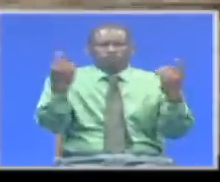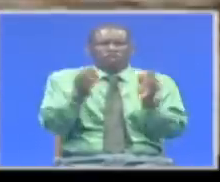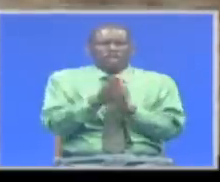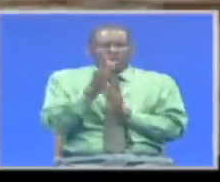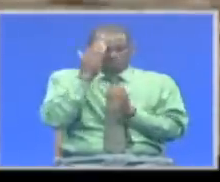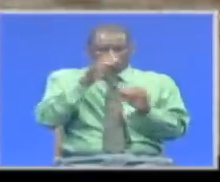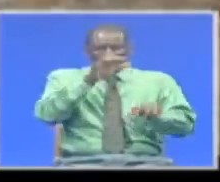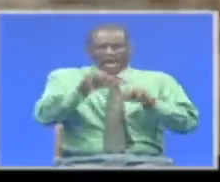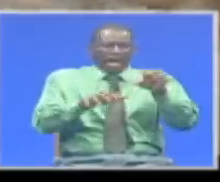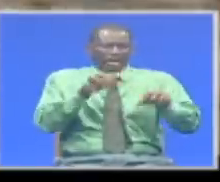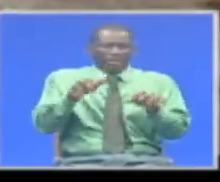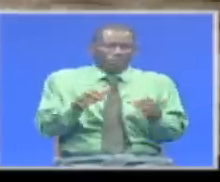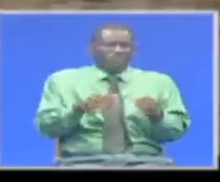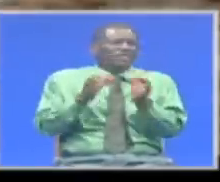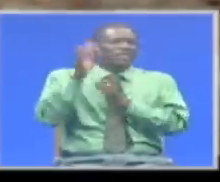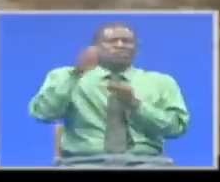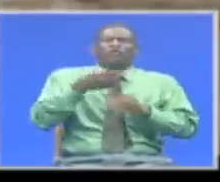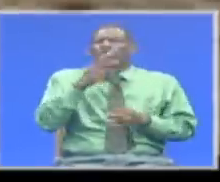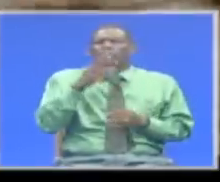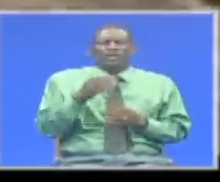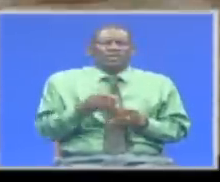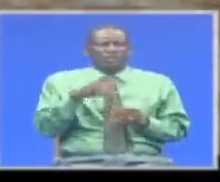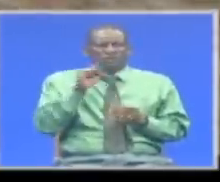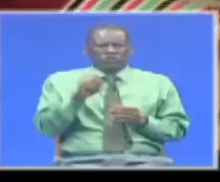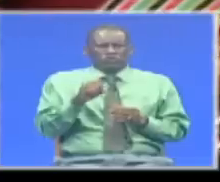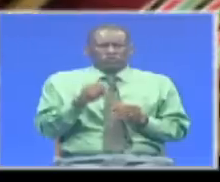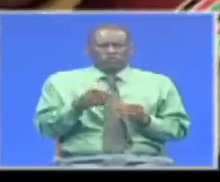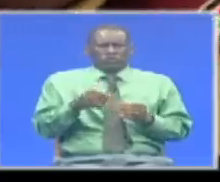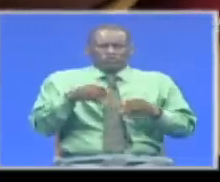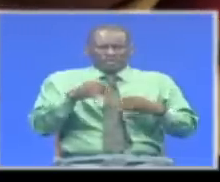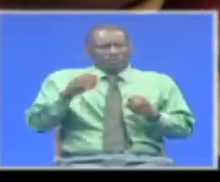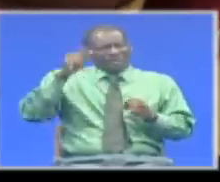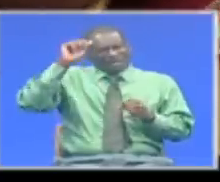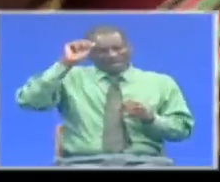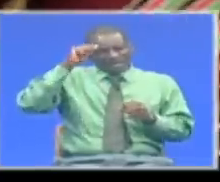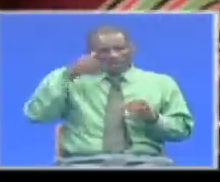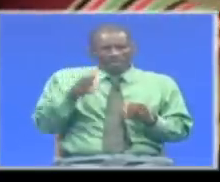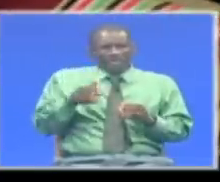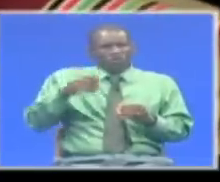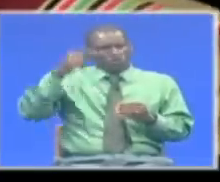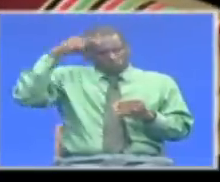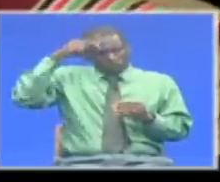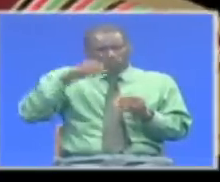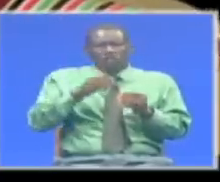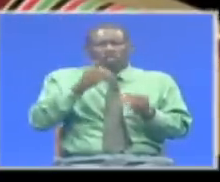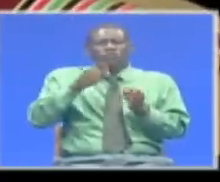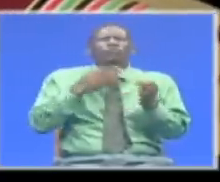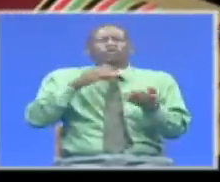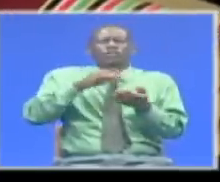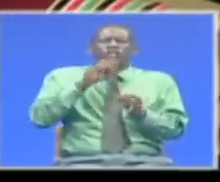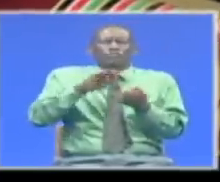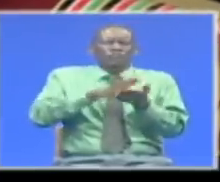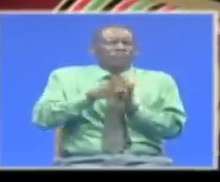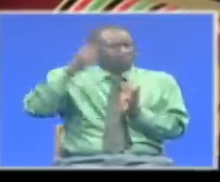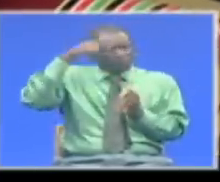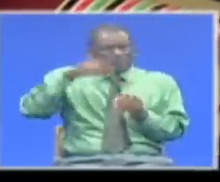animals depend on water. Yeah, so this, we're just being wise. Yeah, and not being wise, if being wise is a bad thing, then